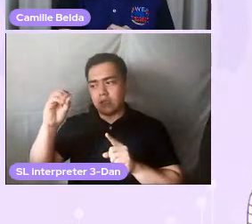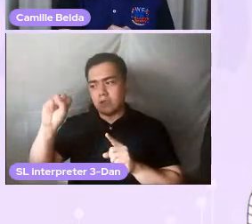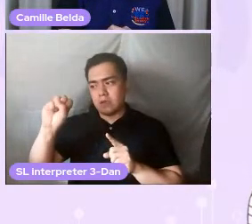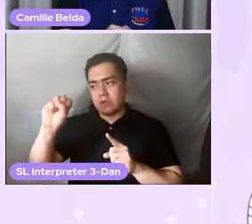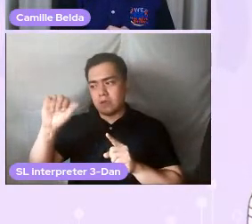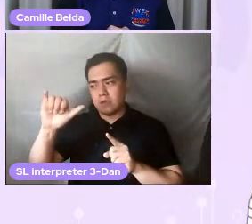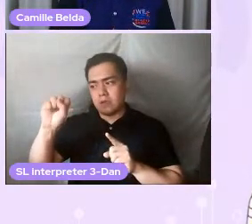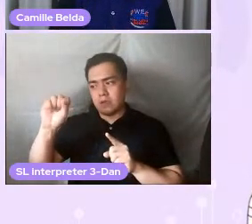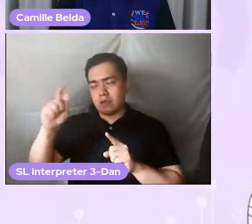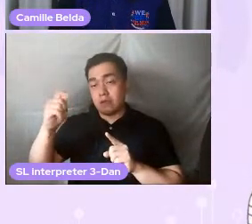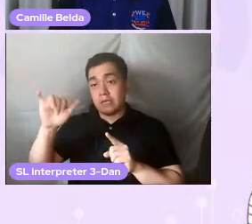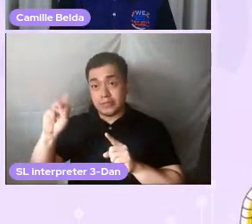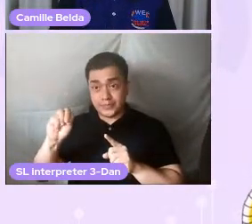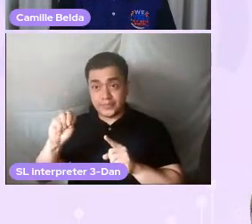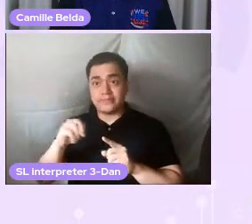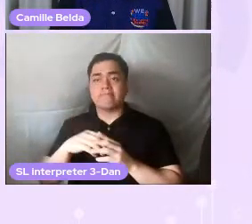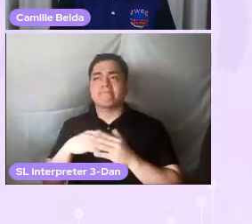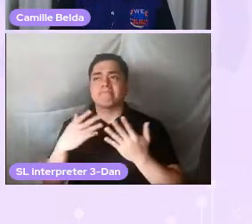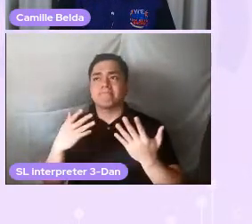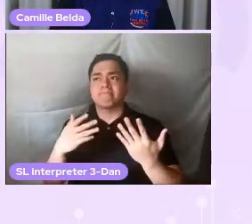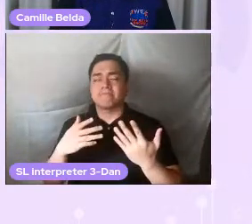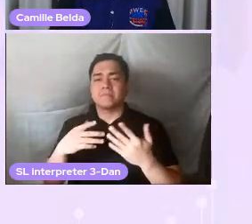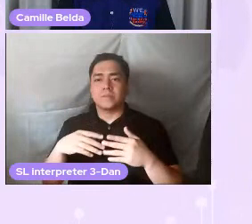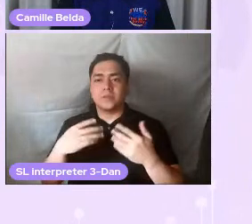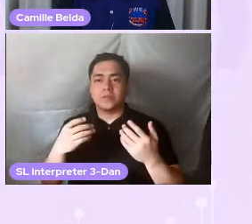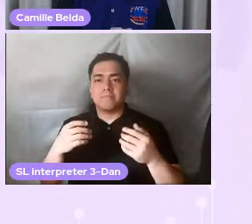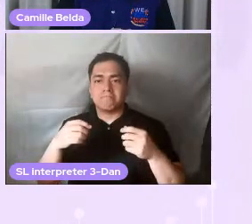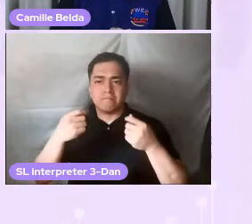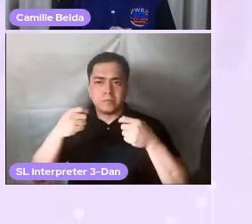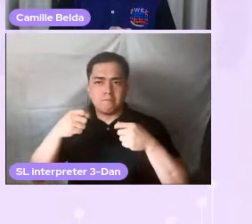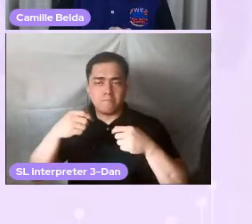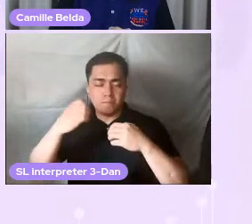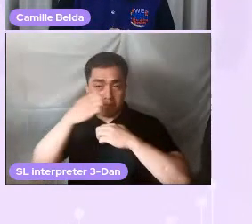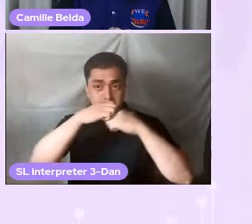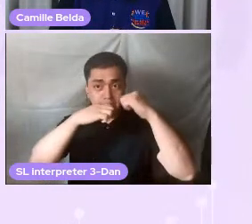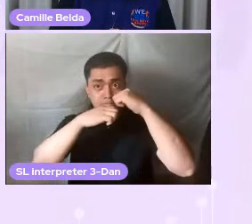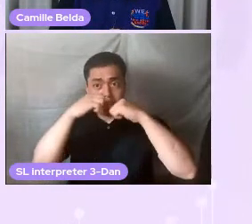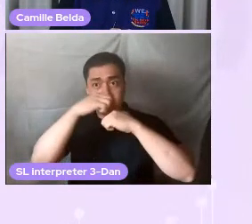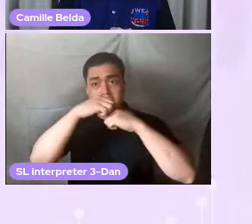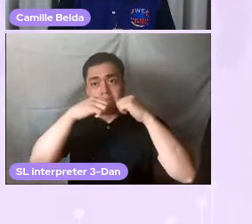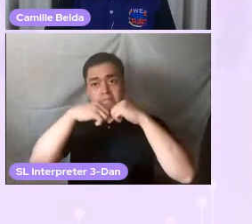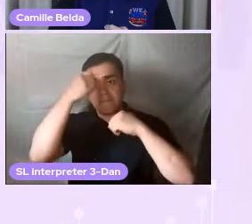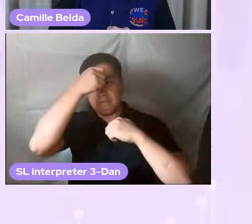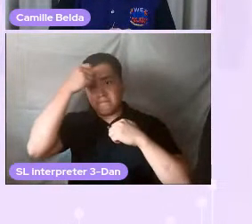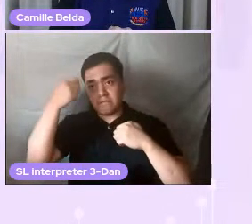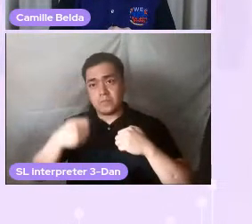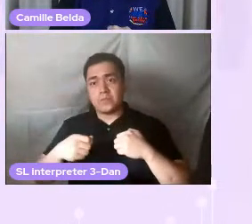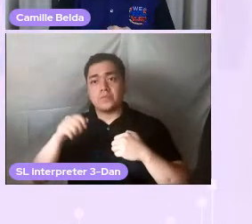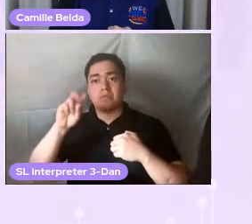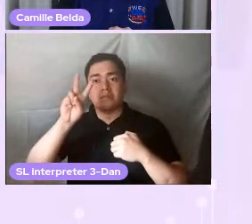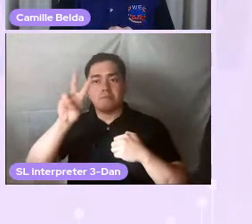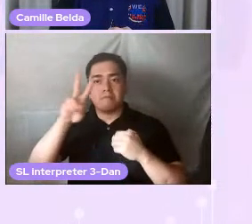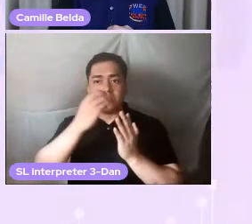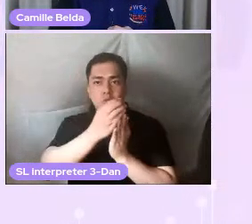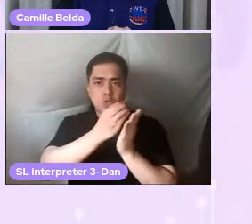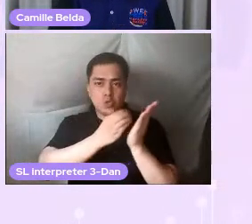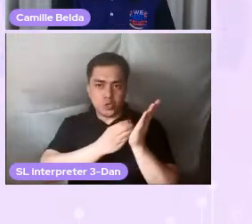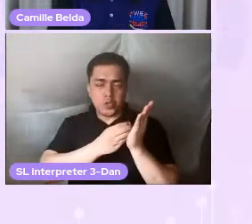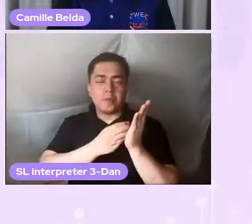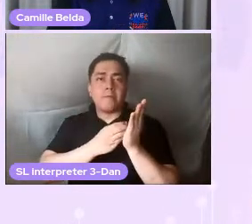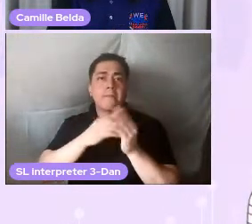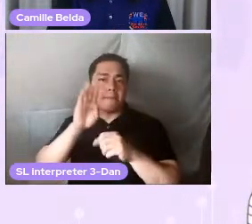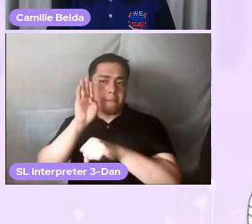her Bachelor of Science in Materials Science and Engineering with a double major in Business Administration